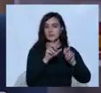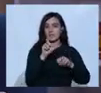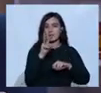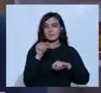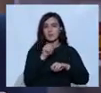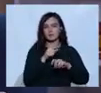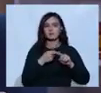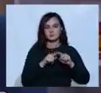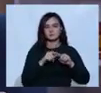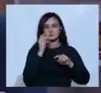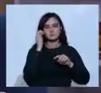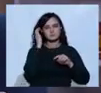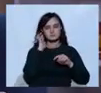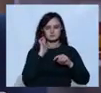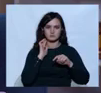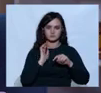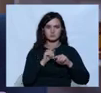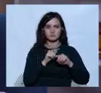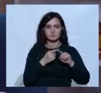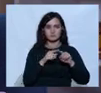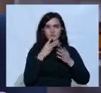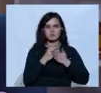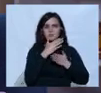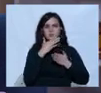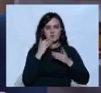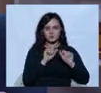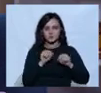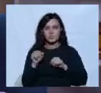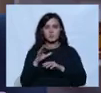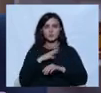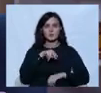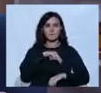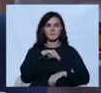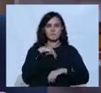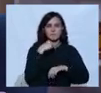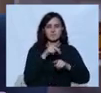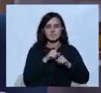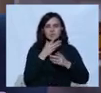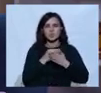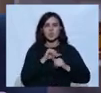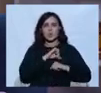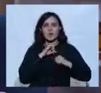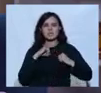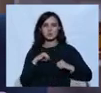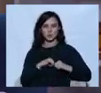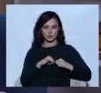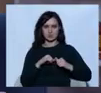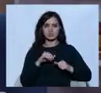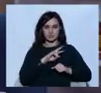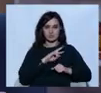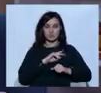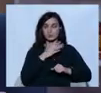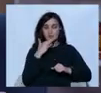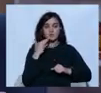before real harm comes to anyone. As in many Shakespearean comedies, the conflict at the center of The Merchant